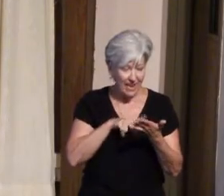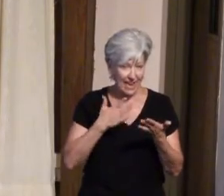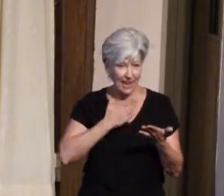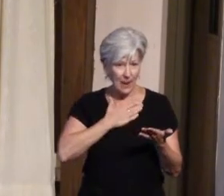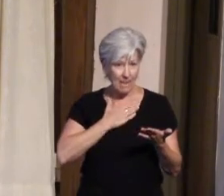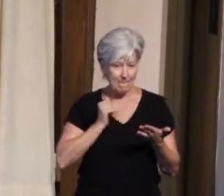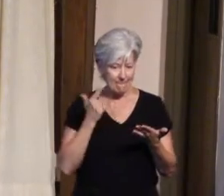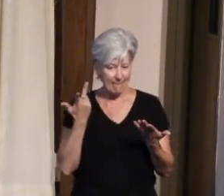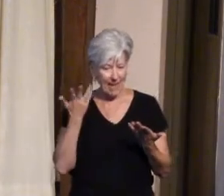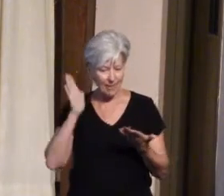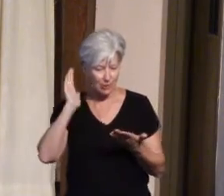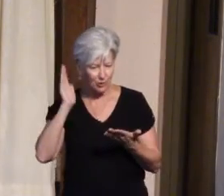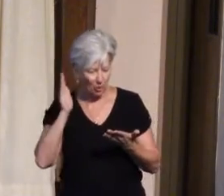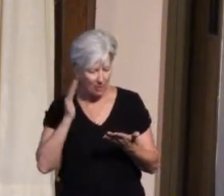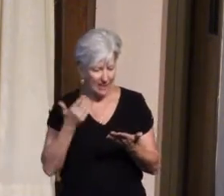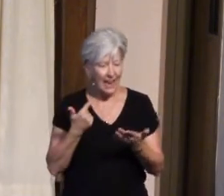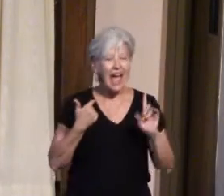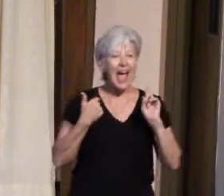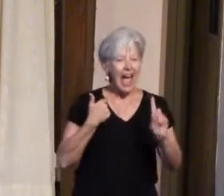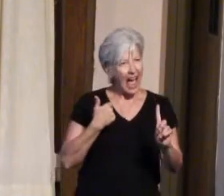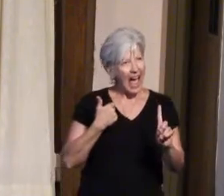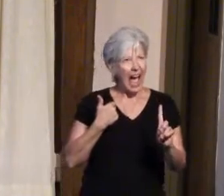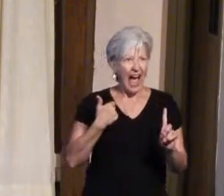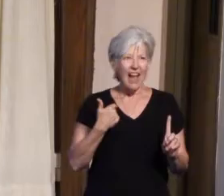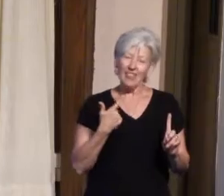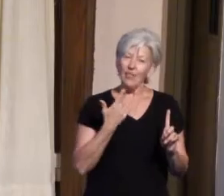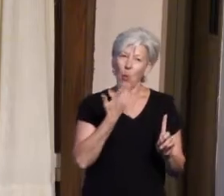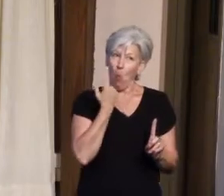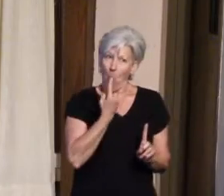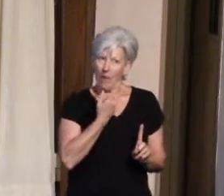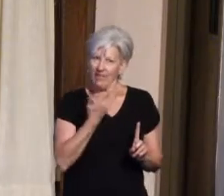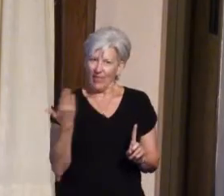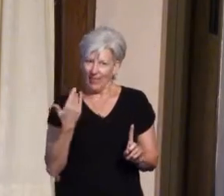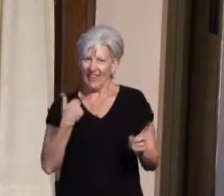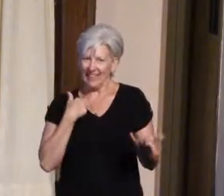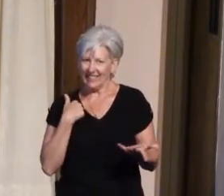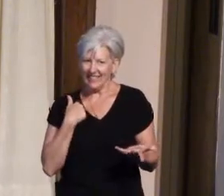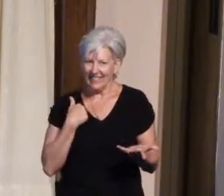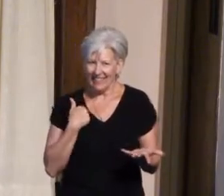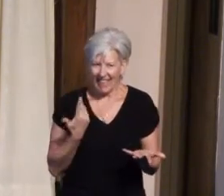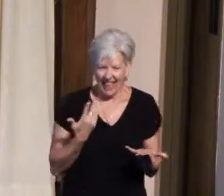the reason is because you guys want to leave before 12:30. And if I